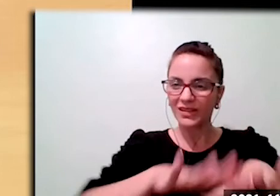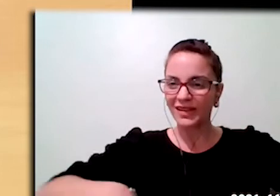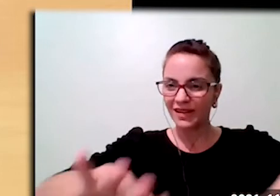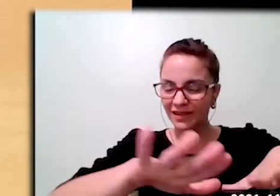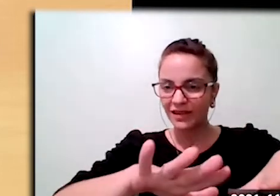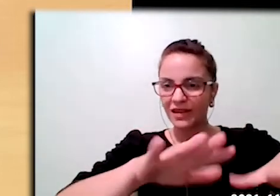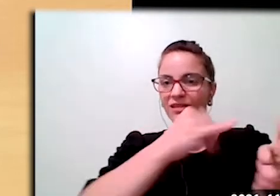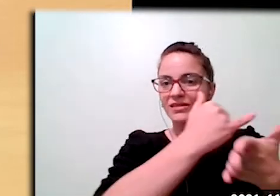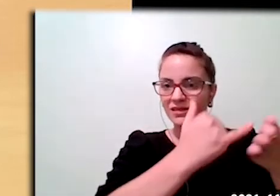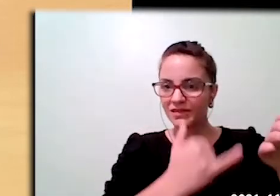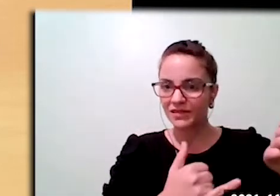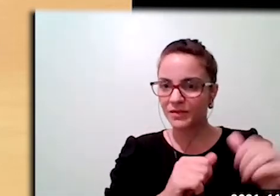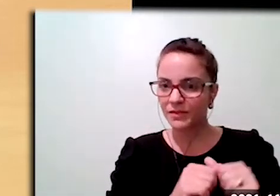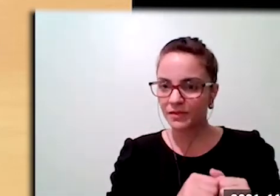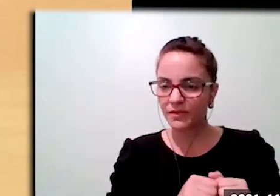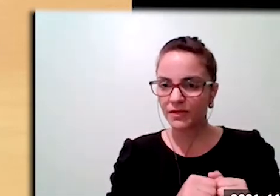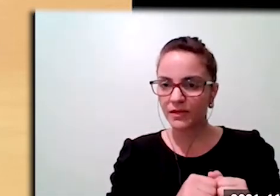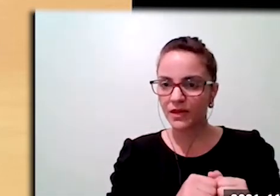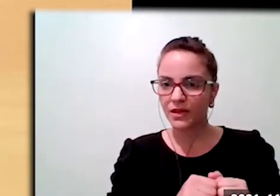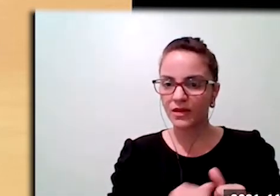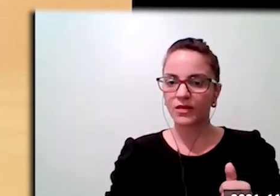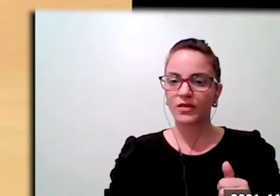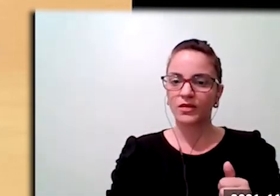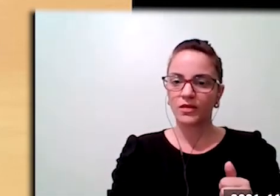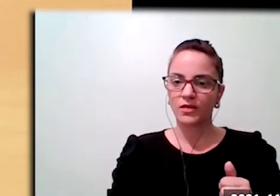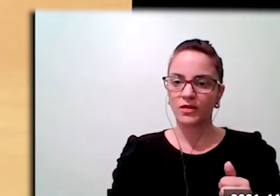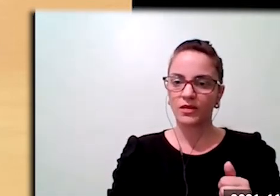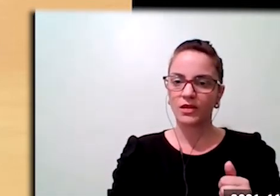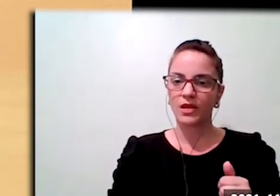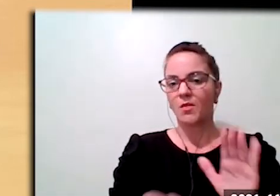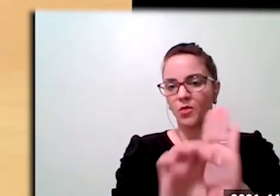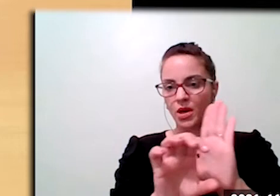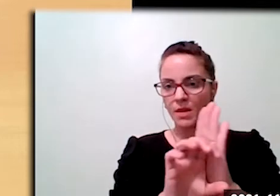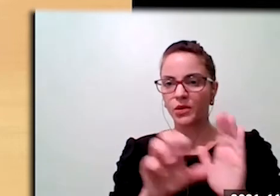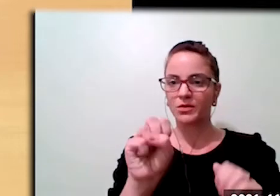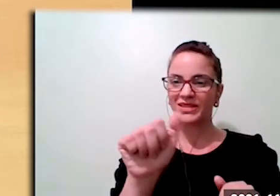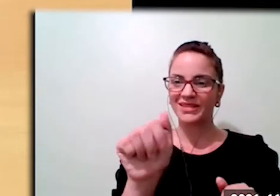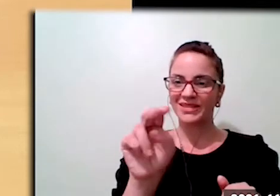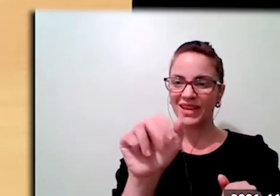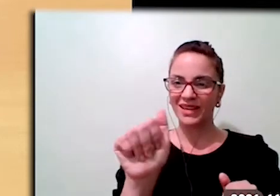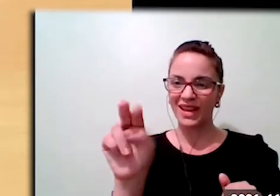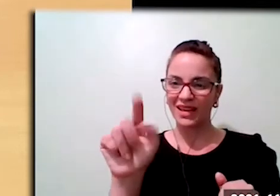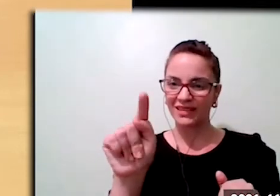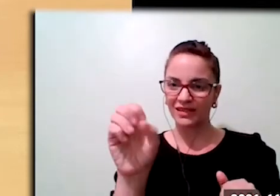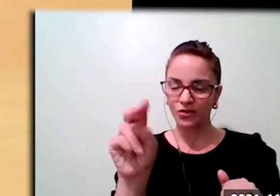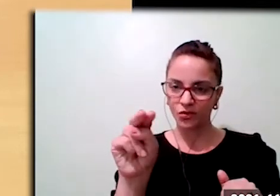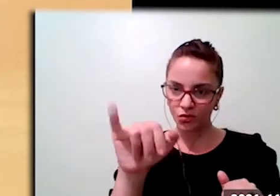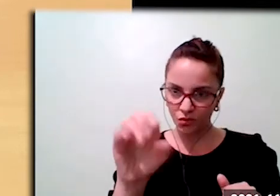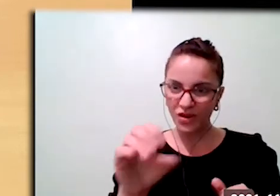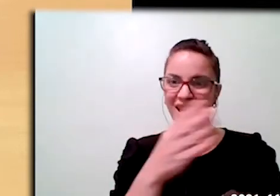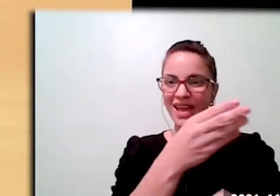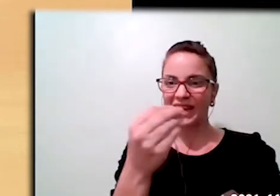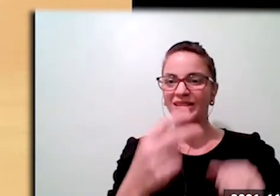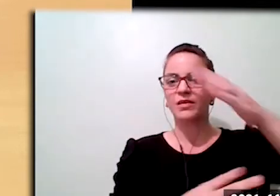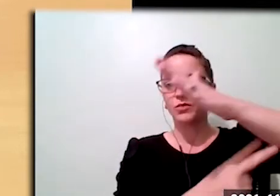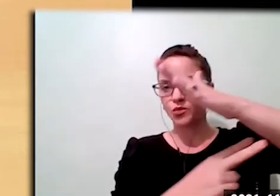These remnants were studied were the San Antonio Bridgehead Lower Battery in the corner of the bridge between San